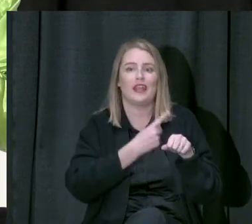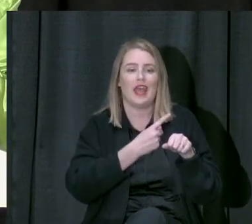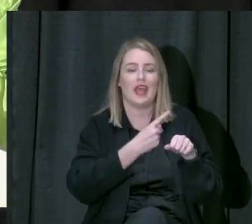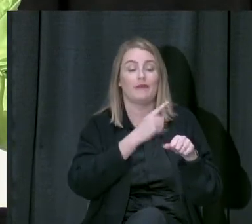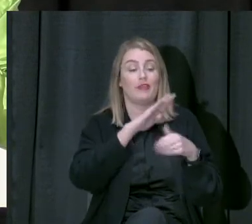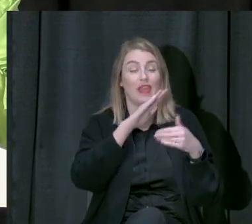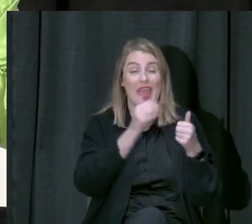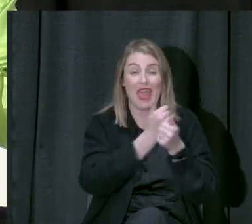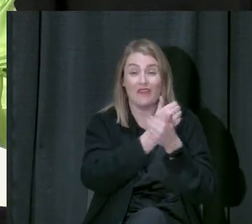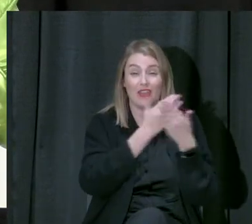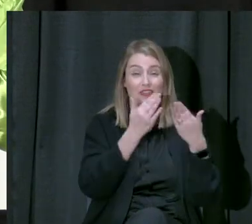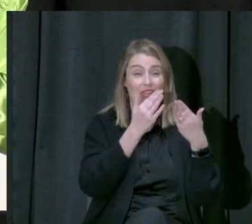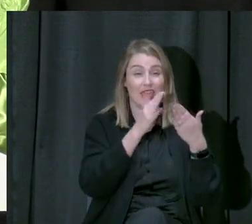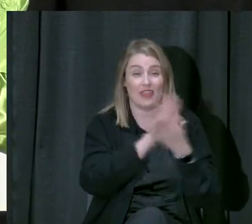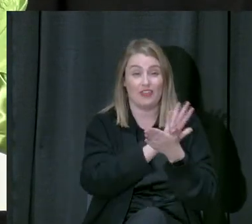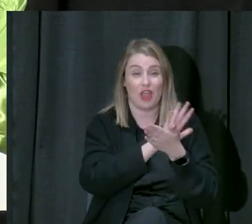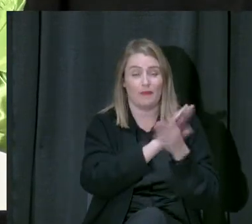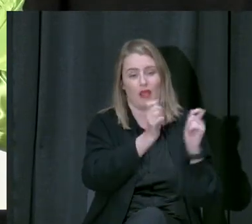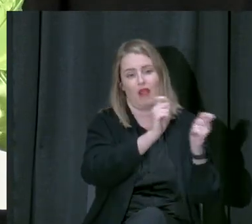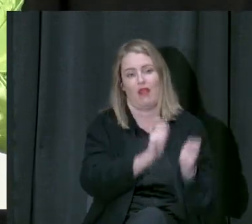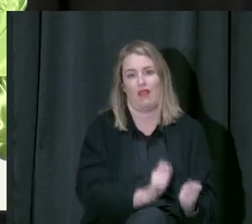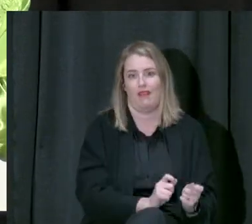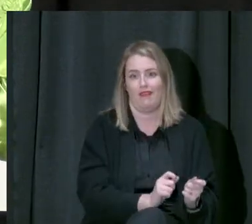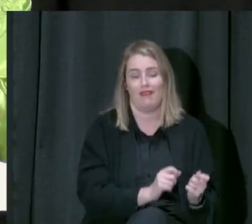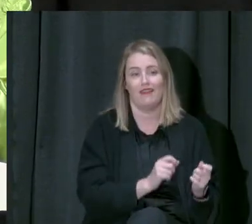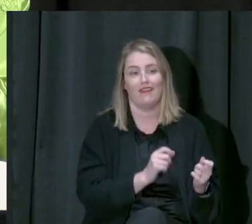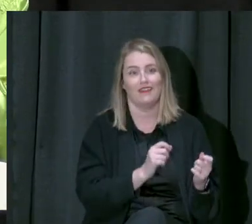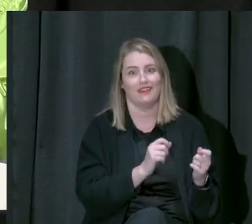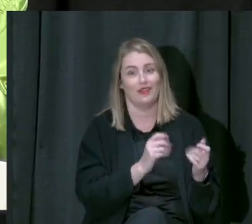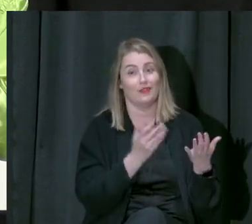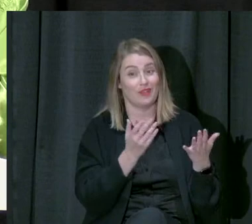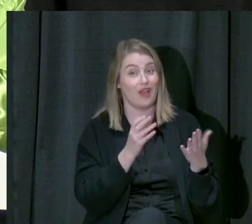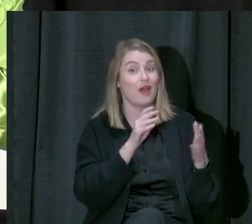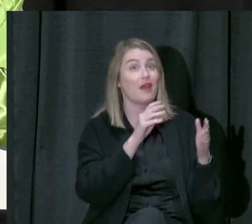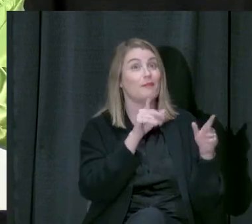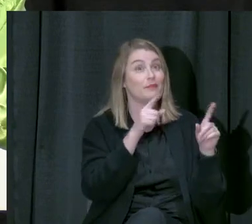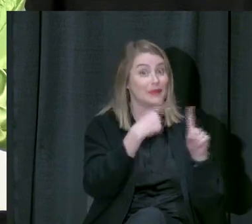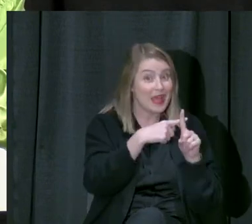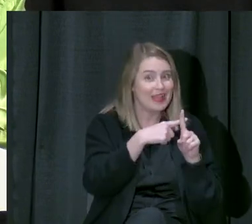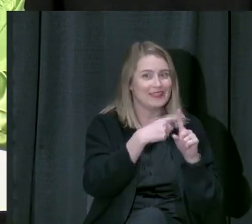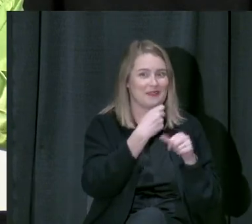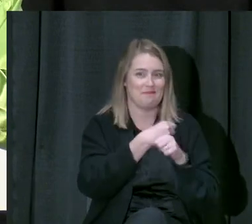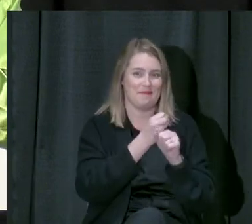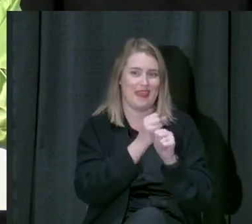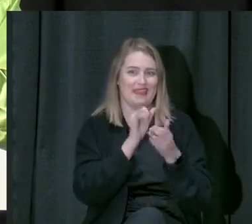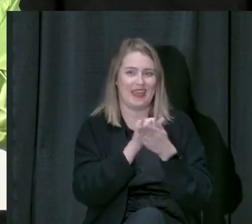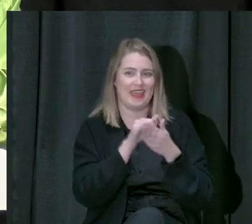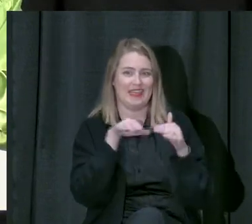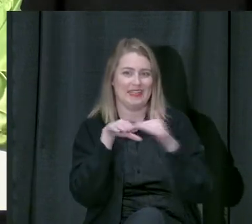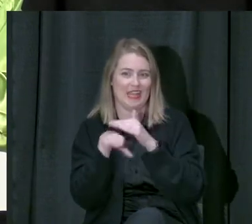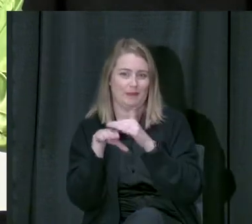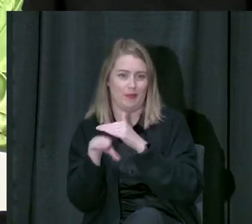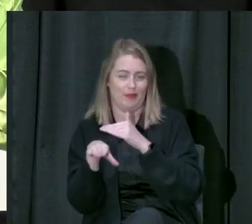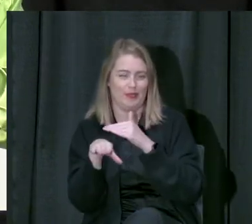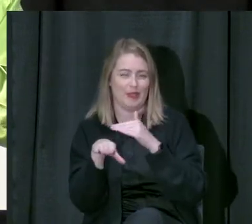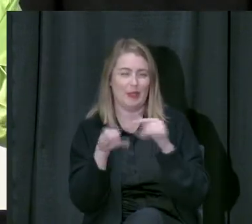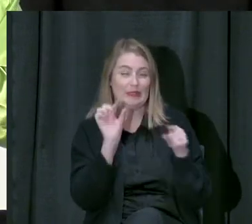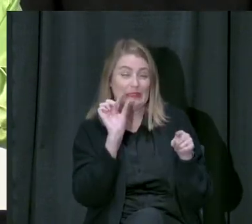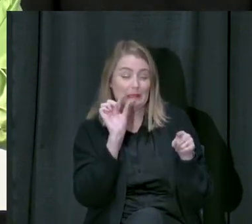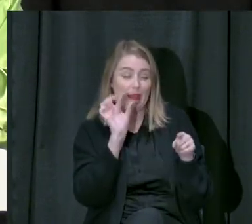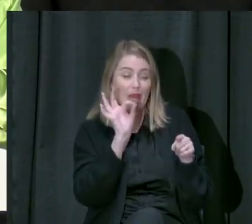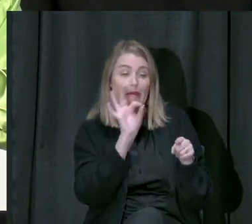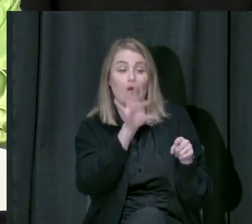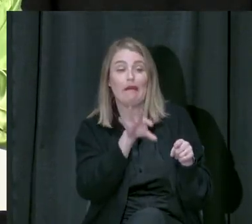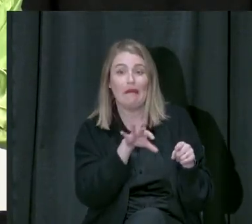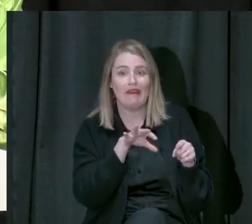changes. The good part about that is it also makes it accessible. So when we can take those small lessons and